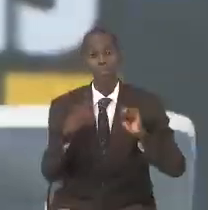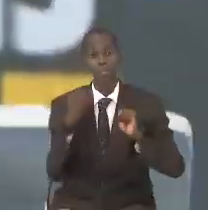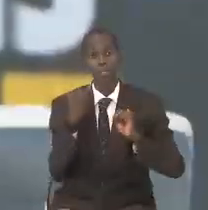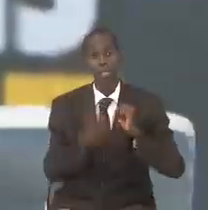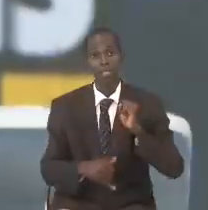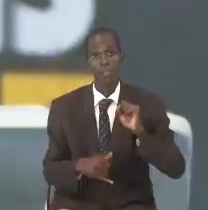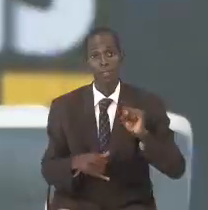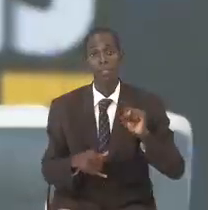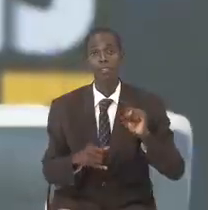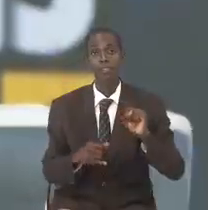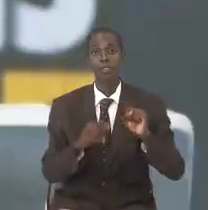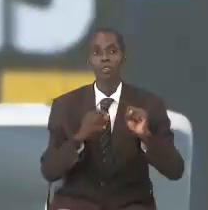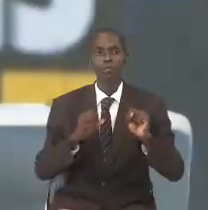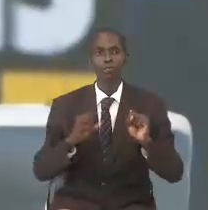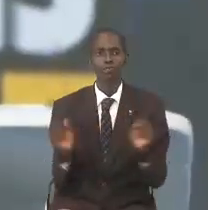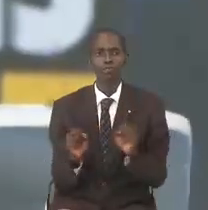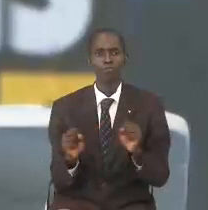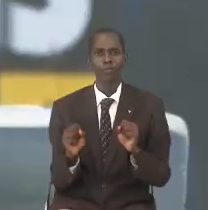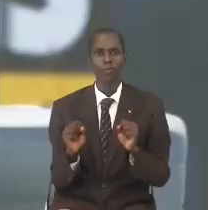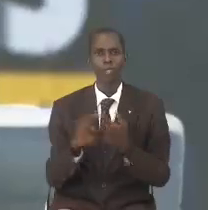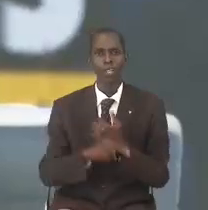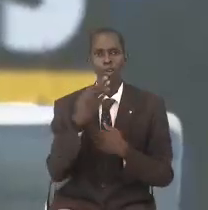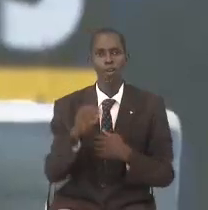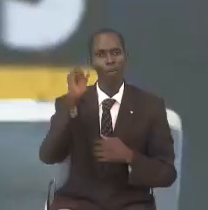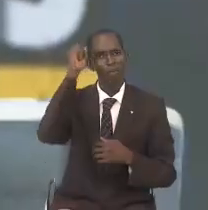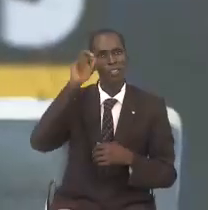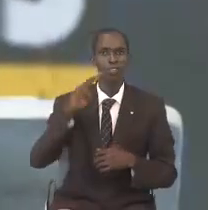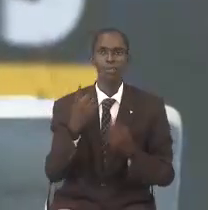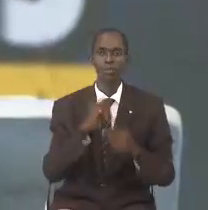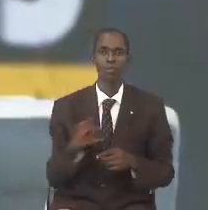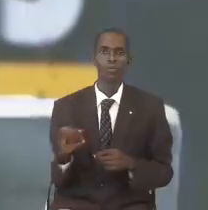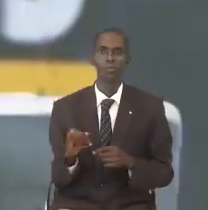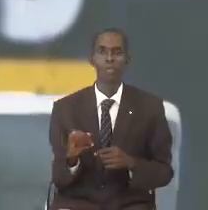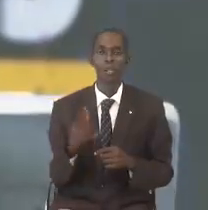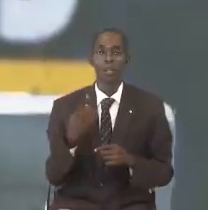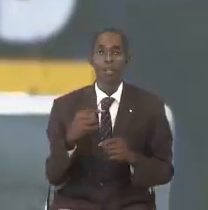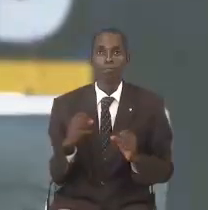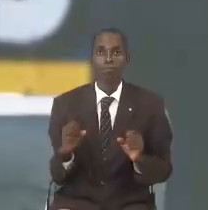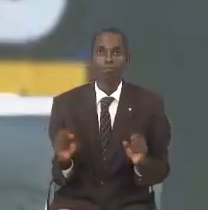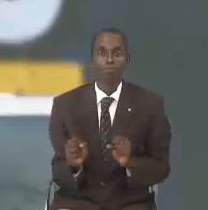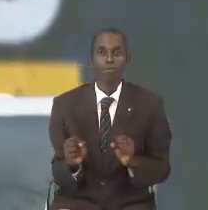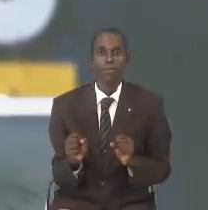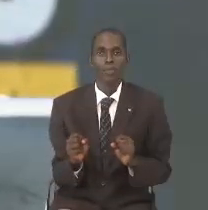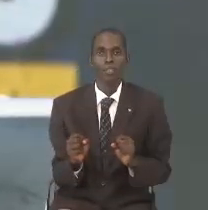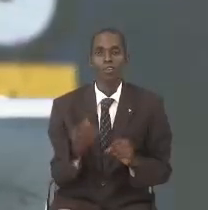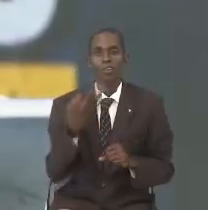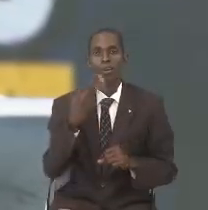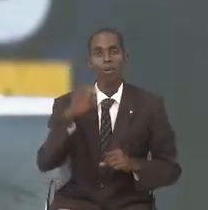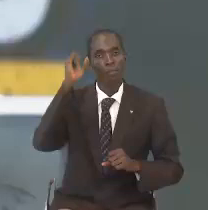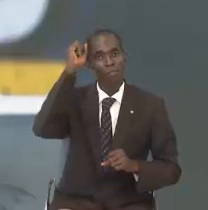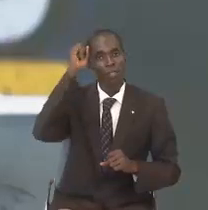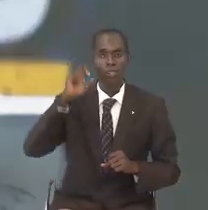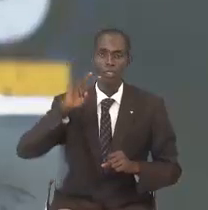of his second coming. The suddenness of